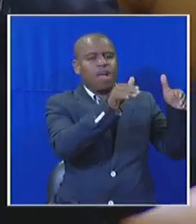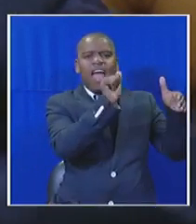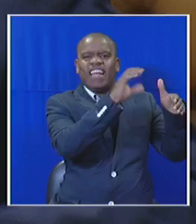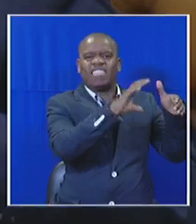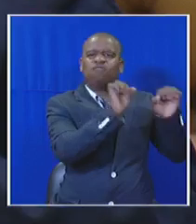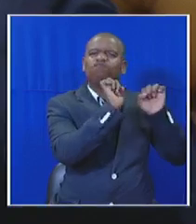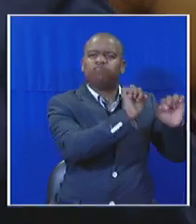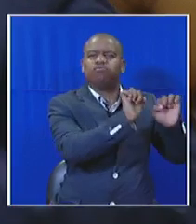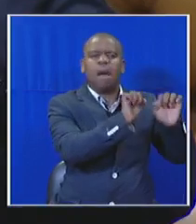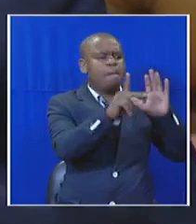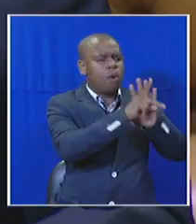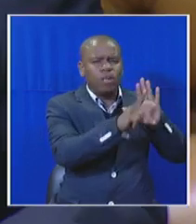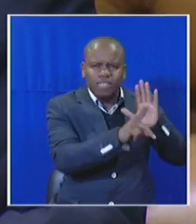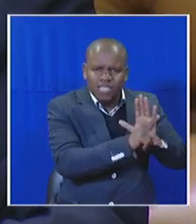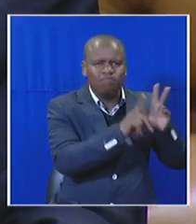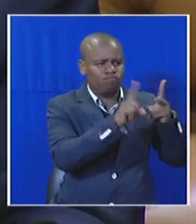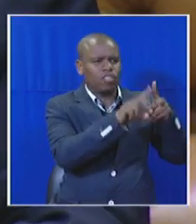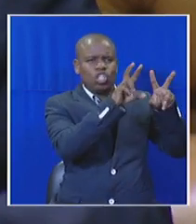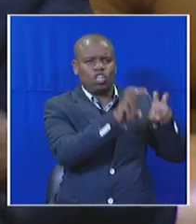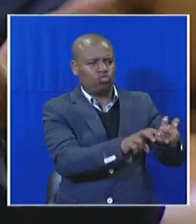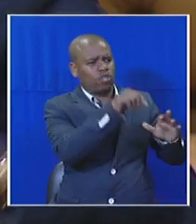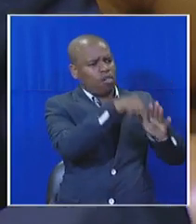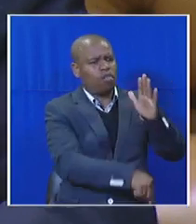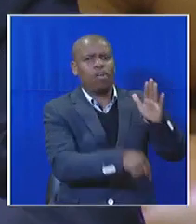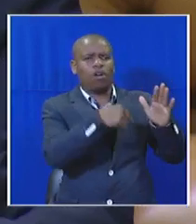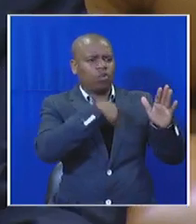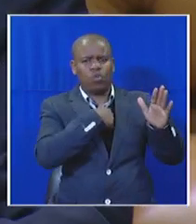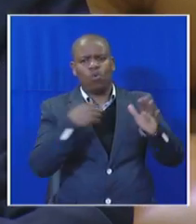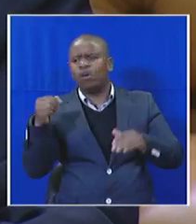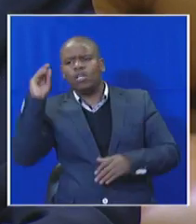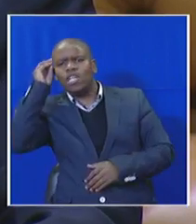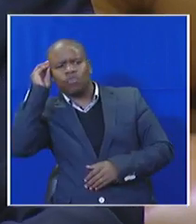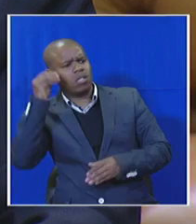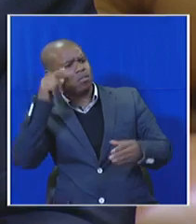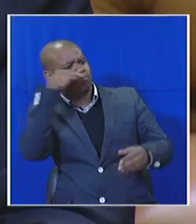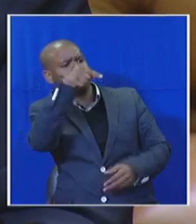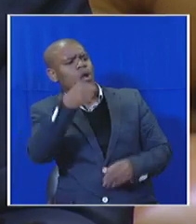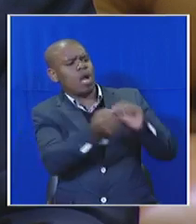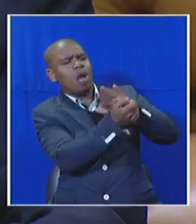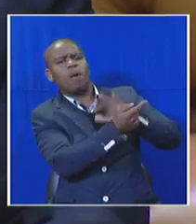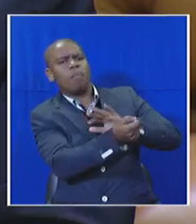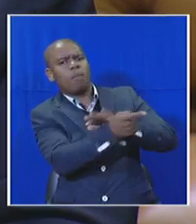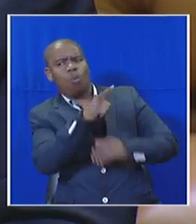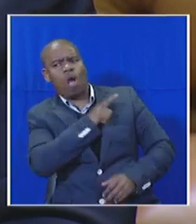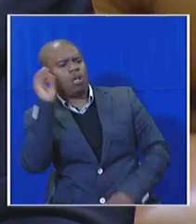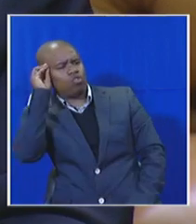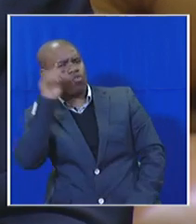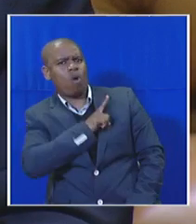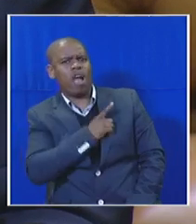ANC policy and ANC issues. Why are you so interested in the ANC matter in the first